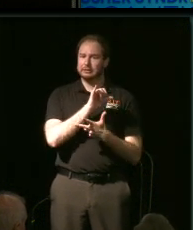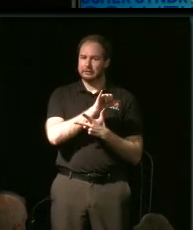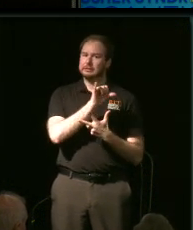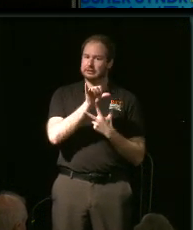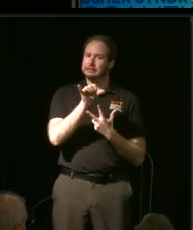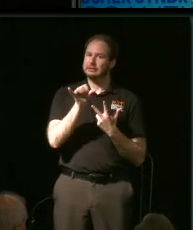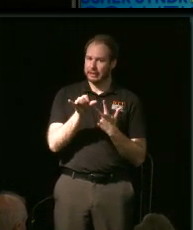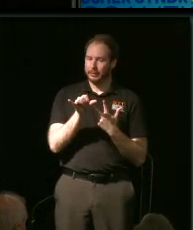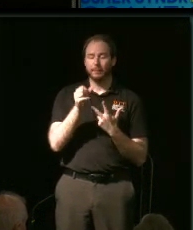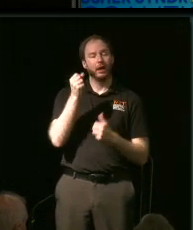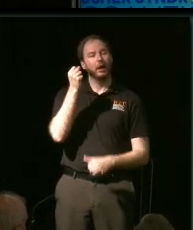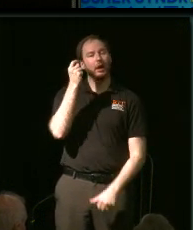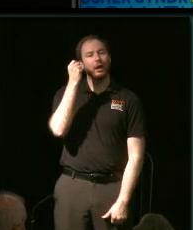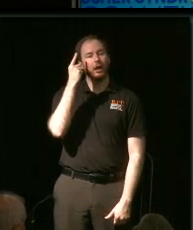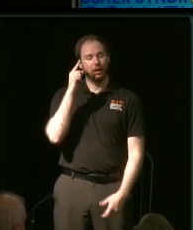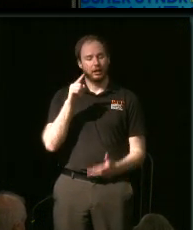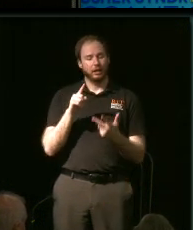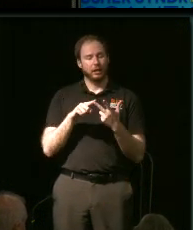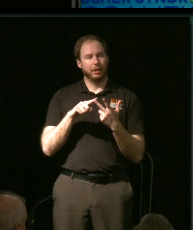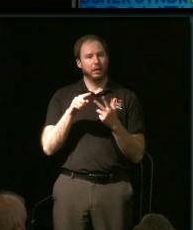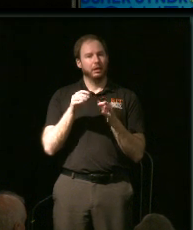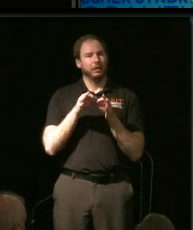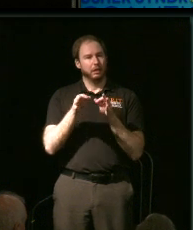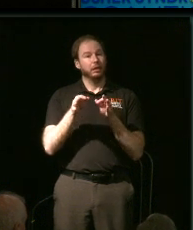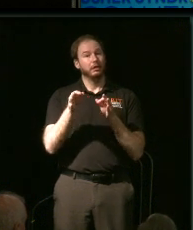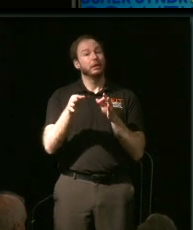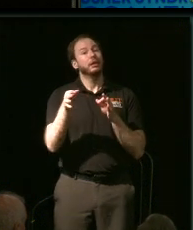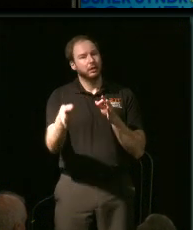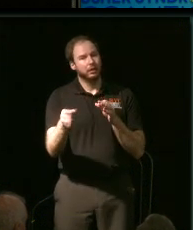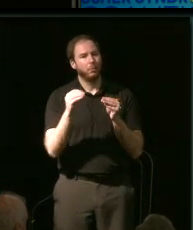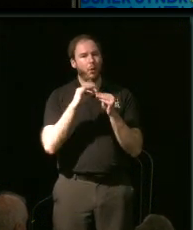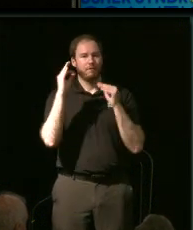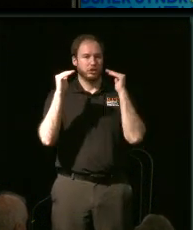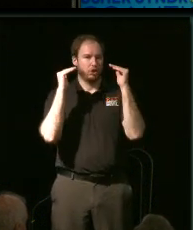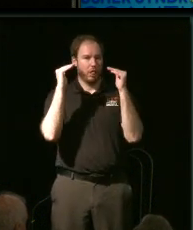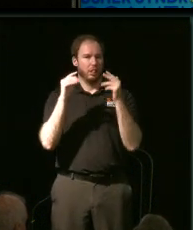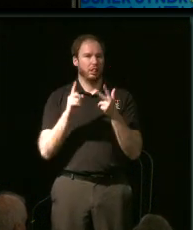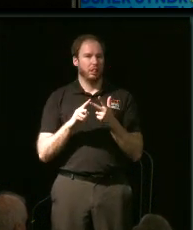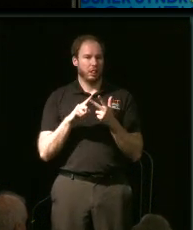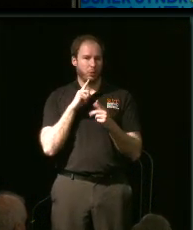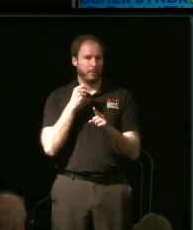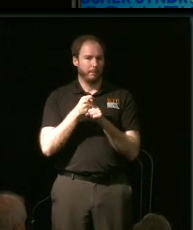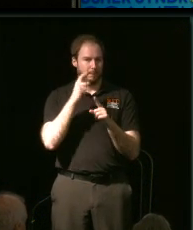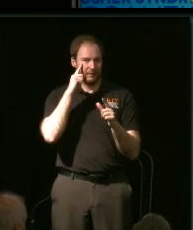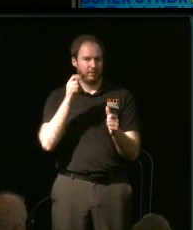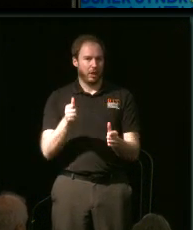in course, but beginning even later in adulthood.